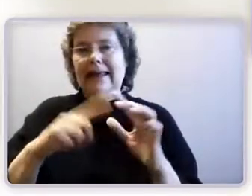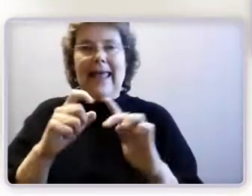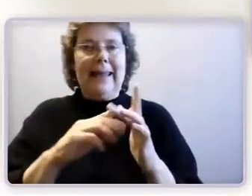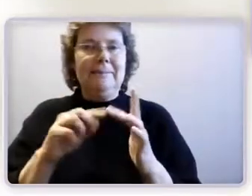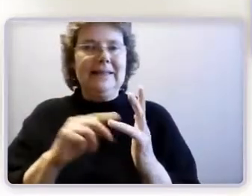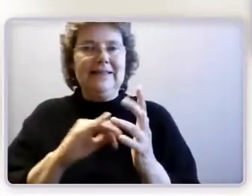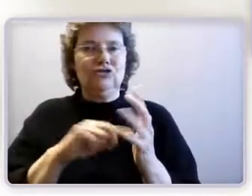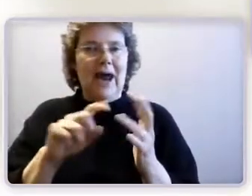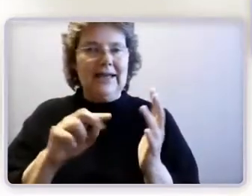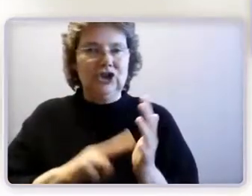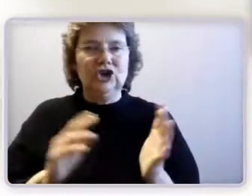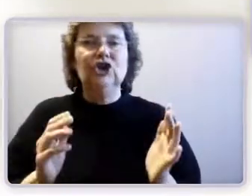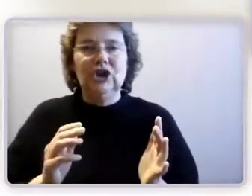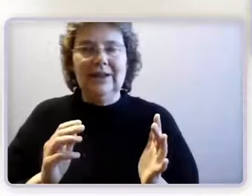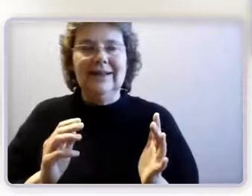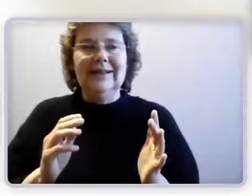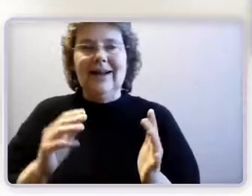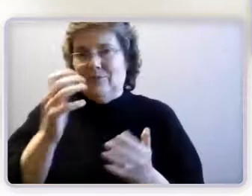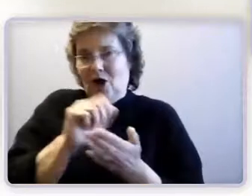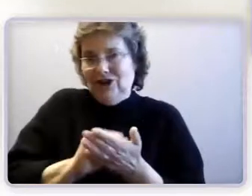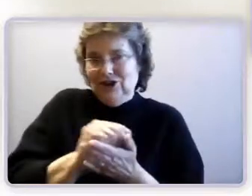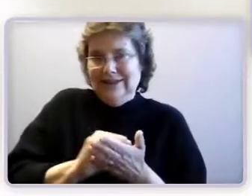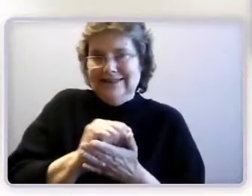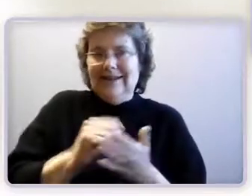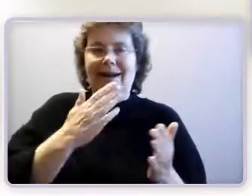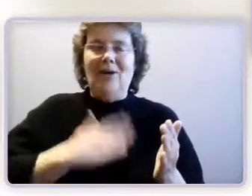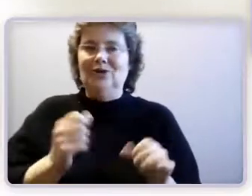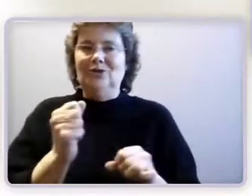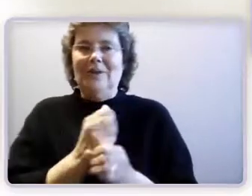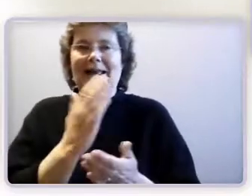skip anything that people don't already know.